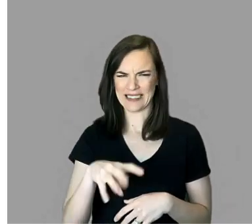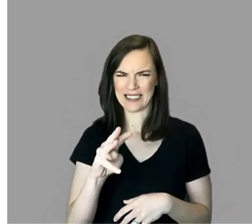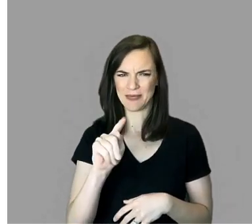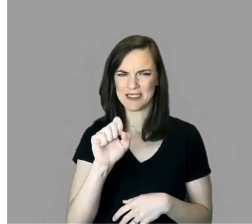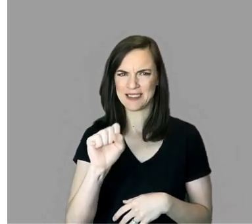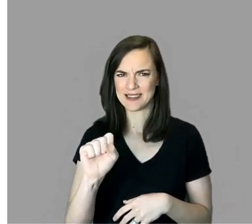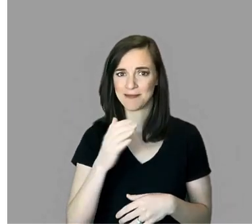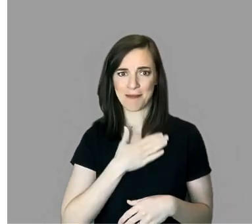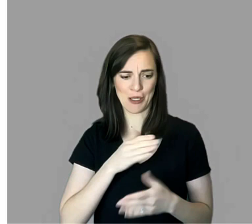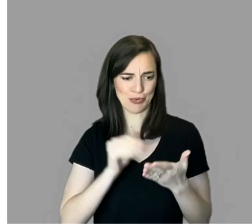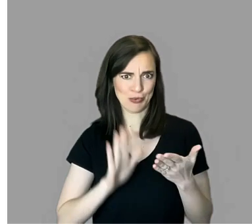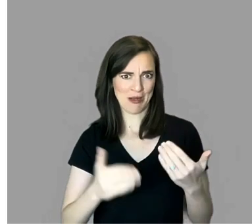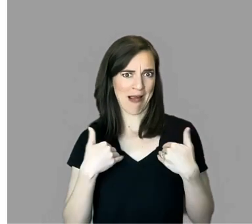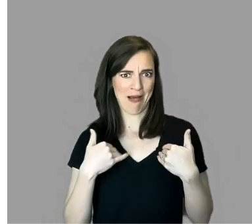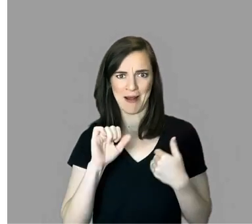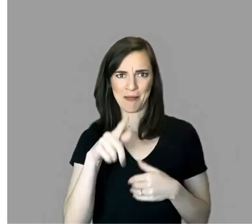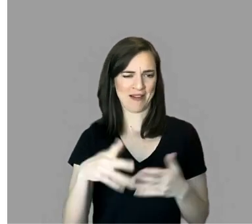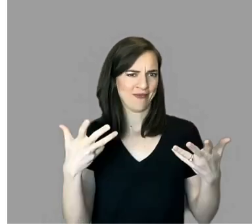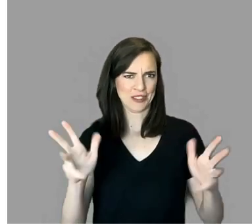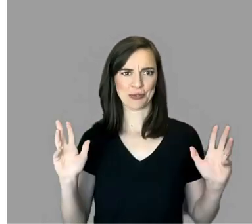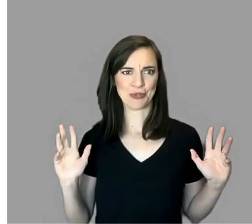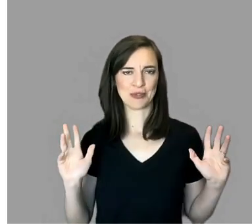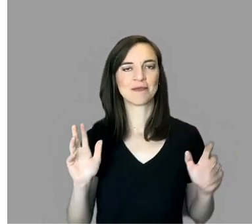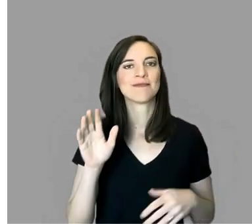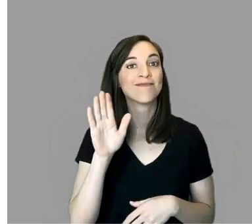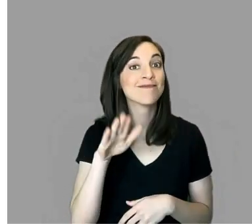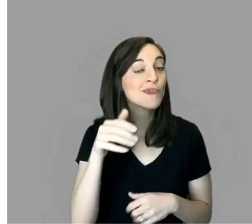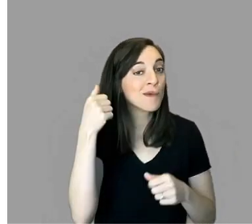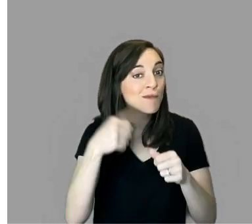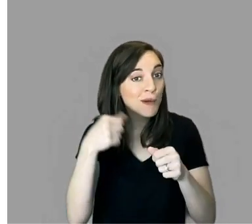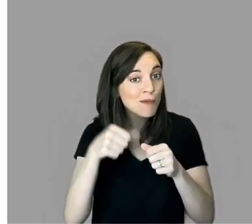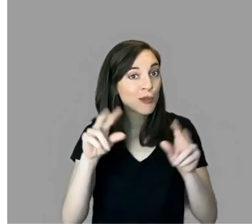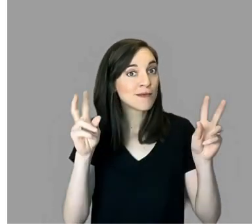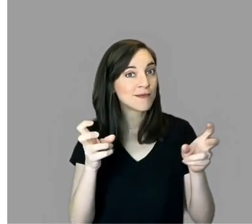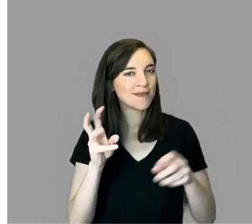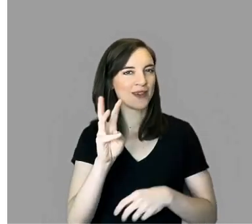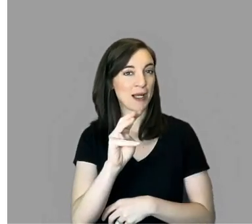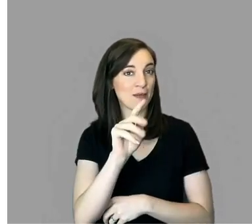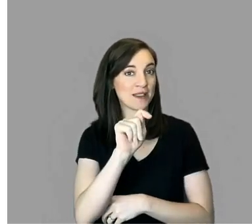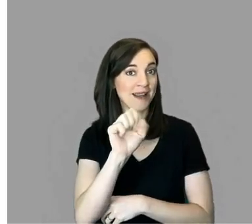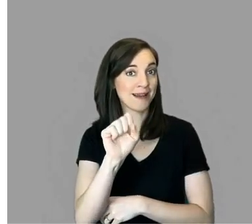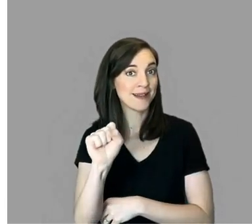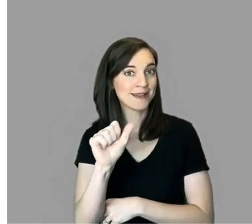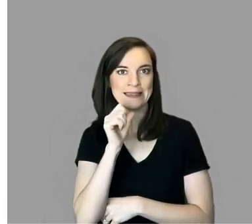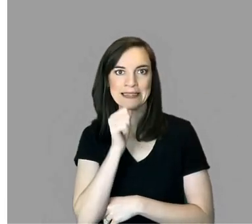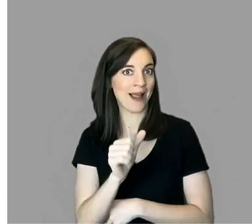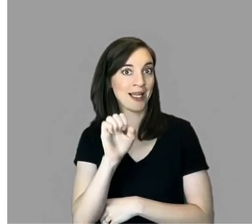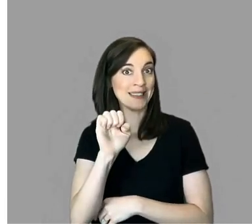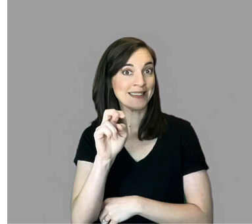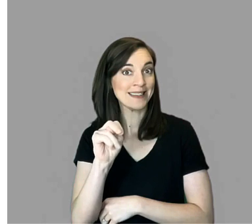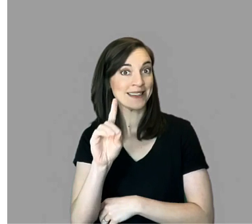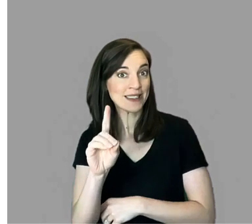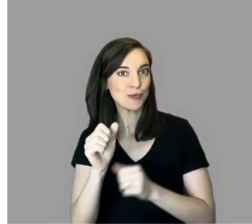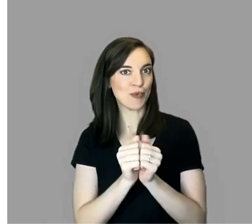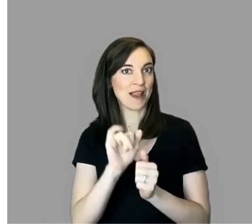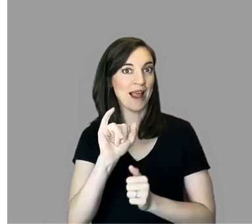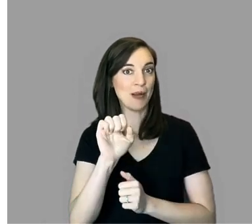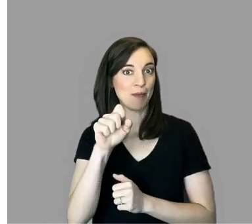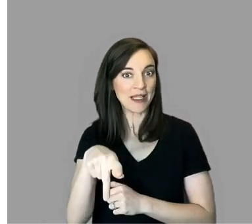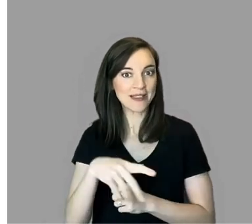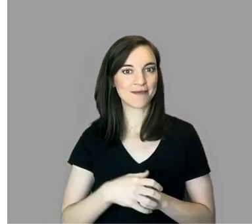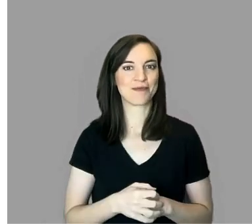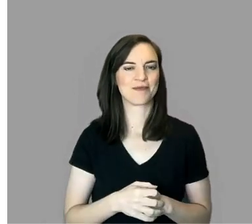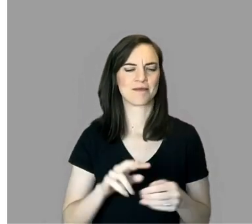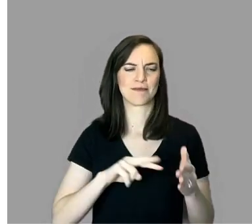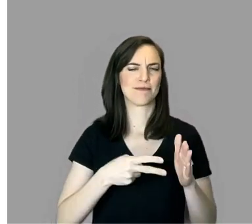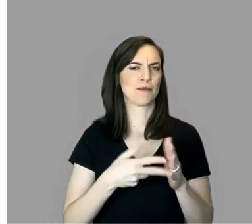I need to do MTSS? My students already have IEPs. Well, remember, MTSS does not END